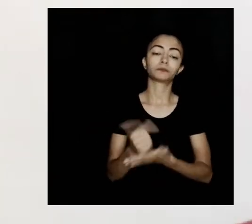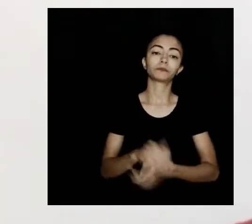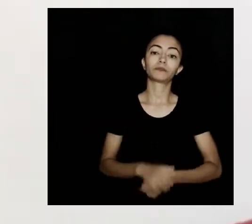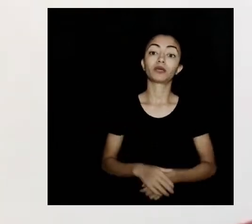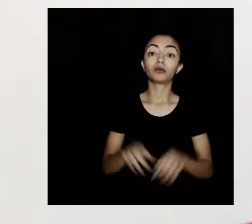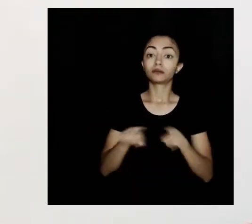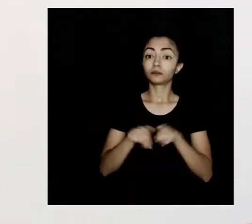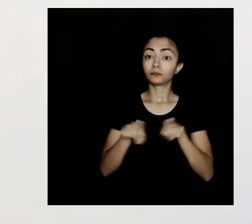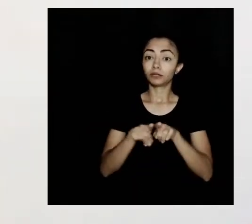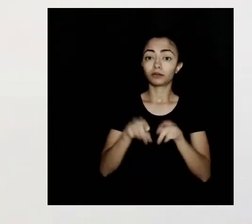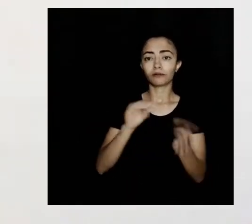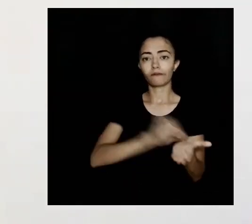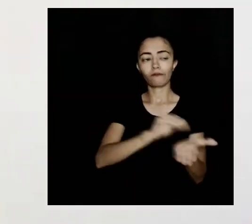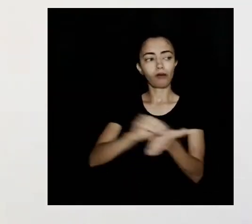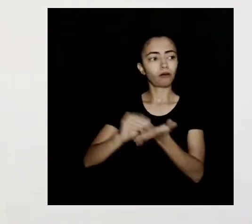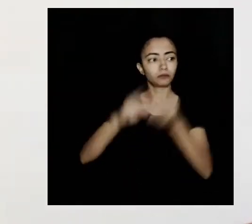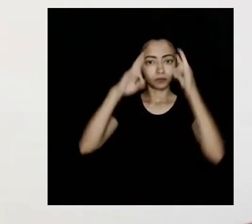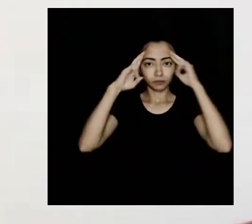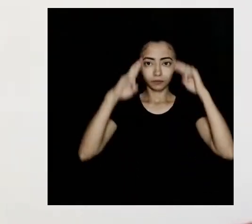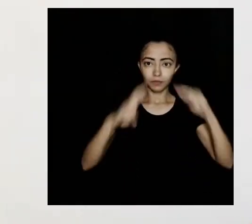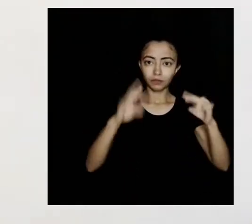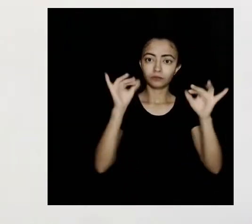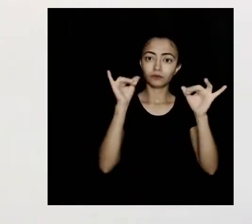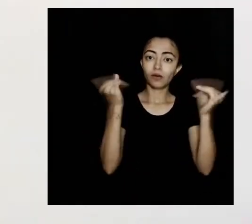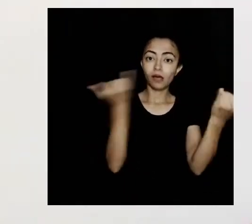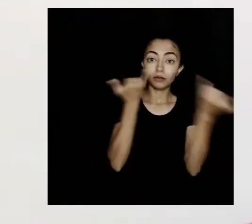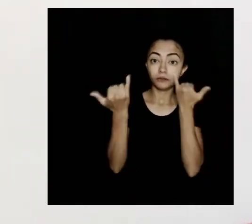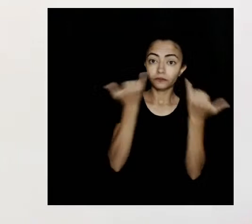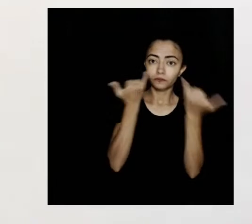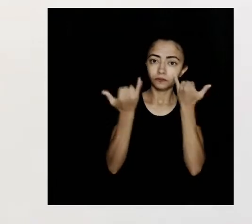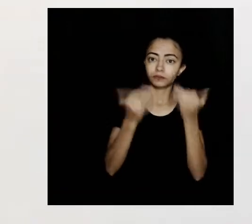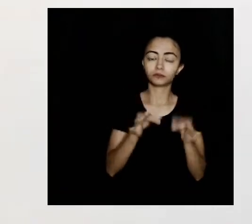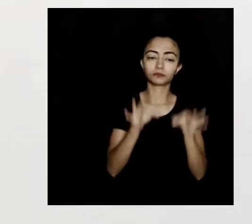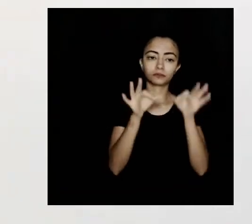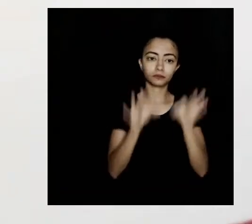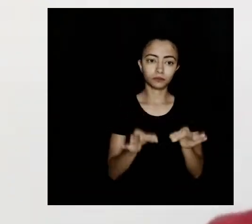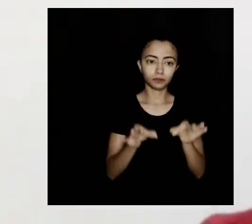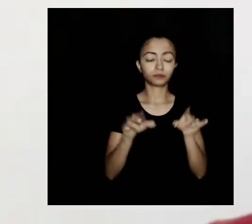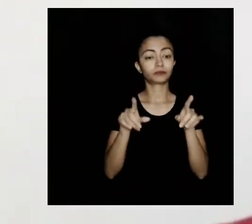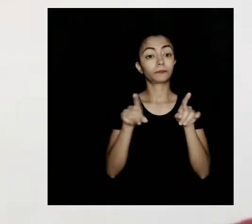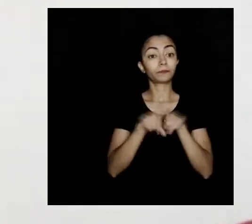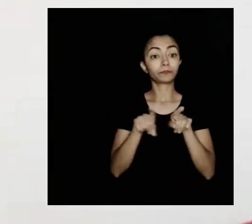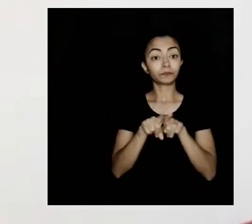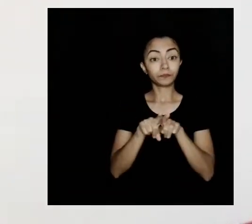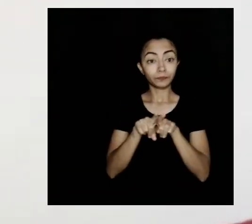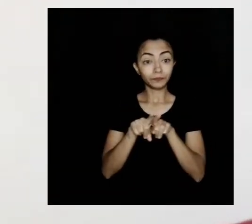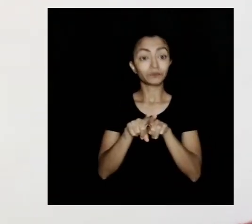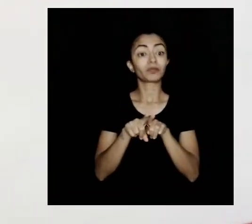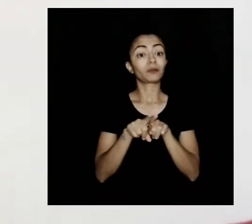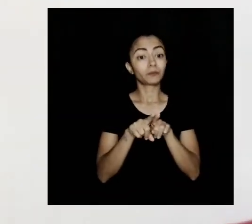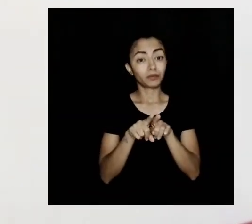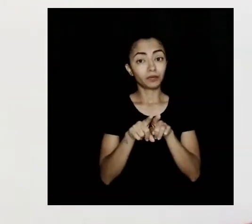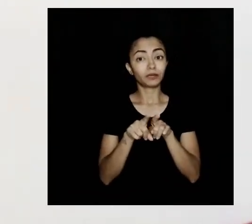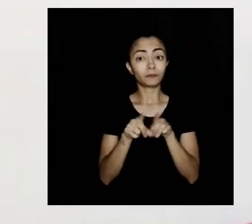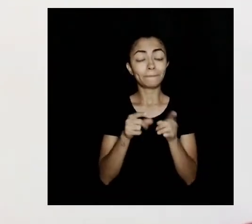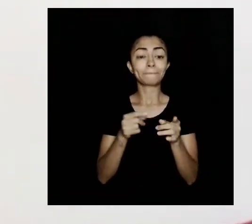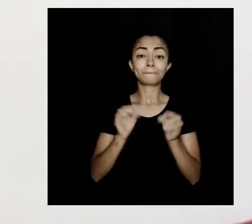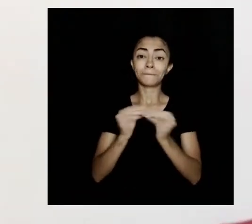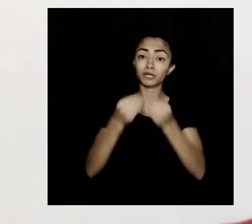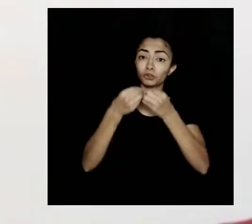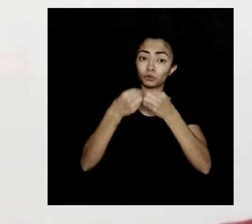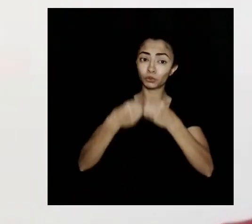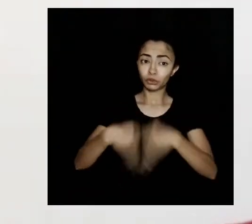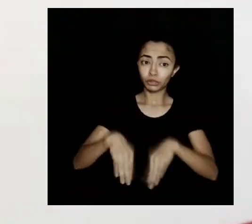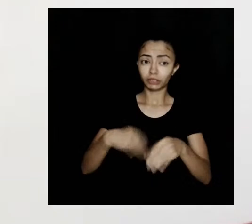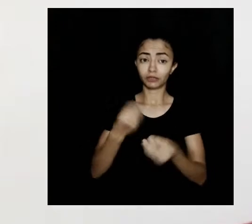trying to stop at all times. It's not providing proper information. It's also going against the laws